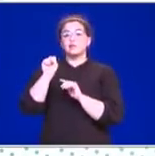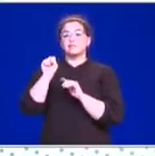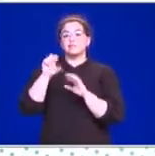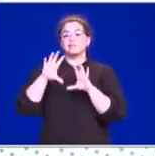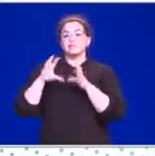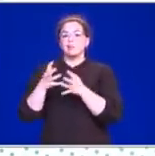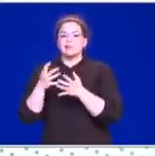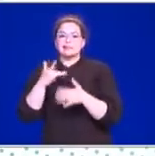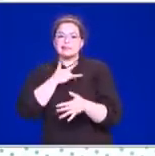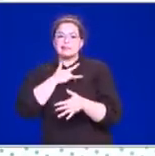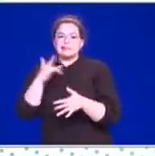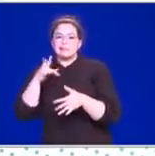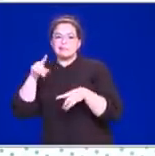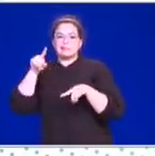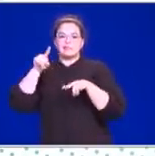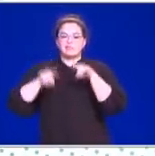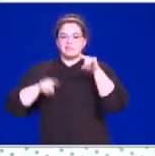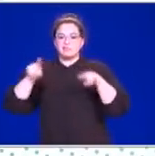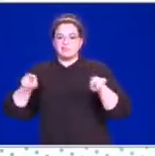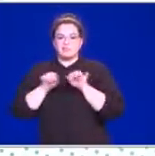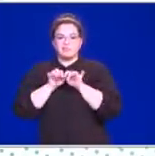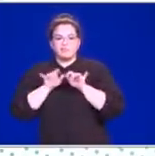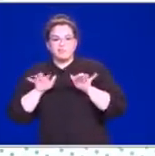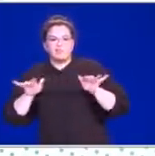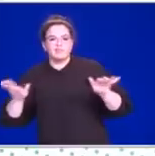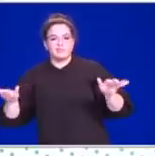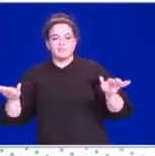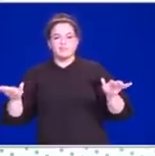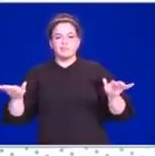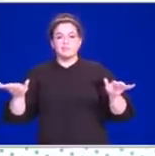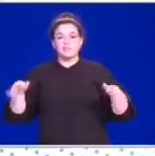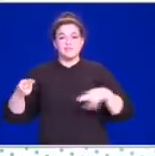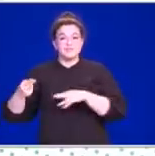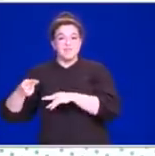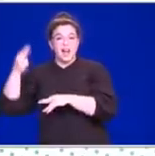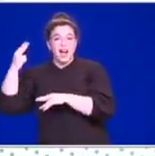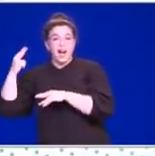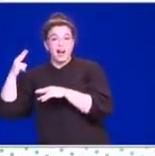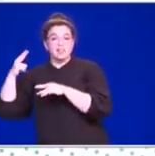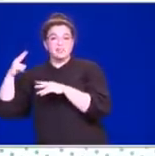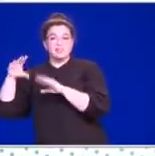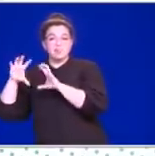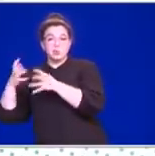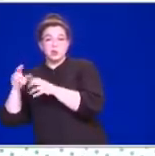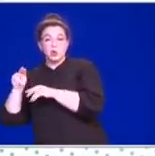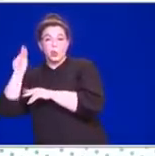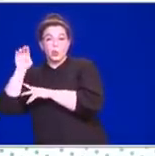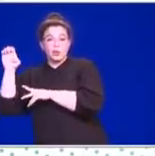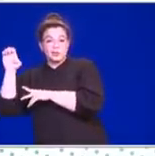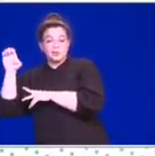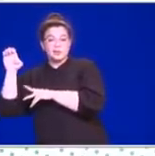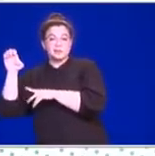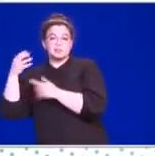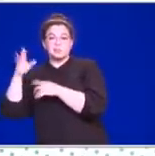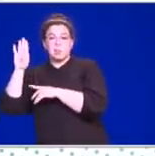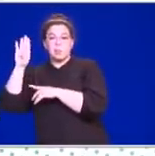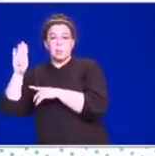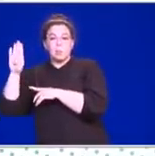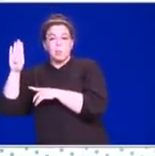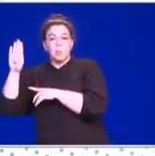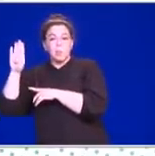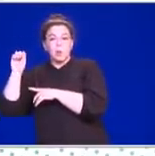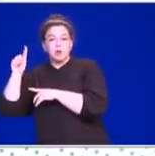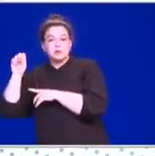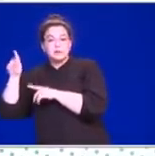be very unevenly distributed across the land area, with high population densities in the Northeast corridor from Boston to